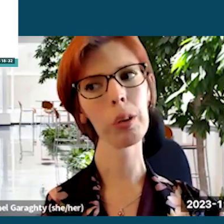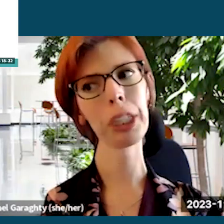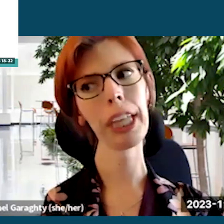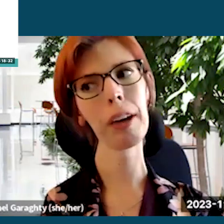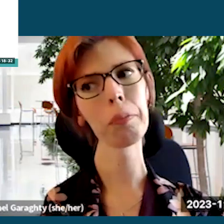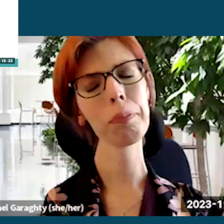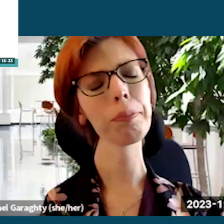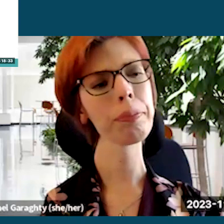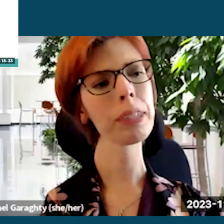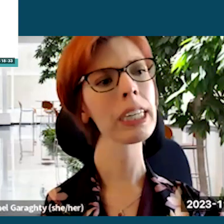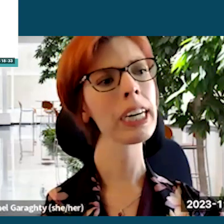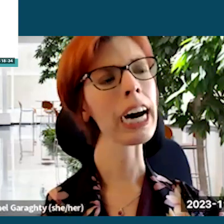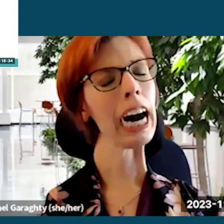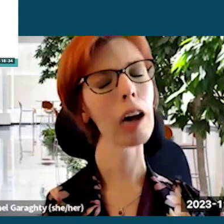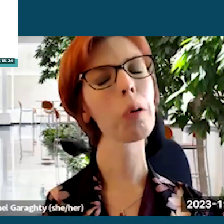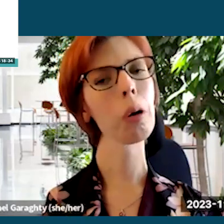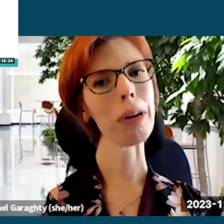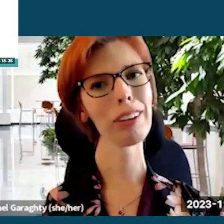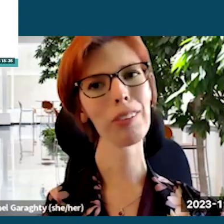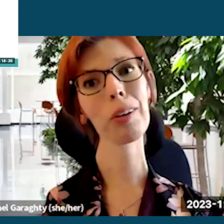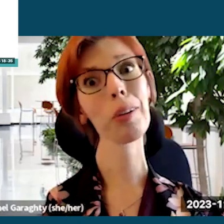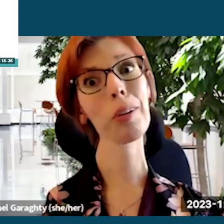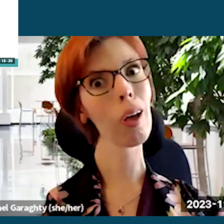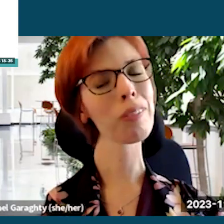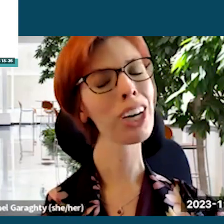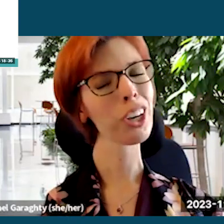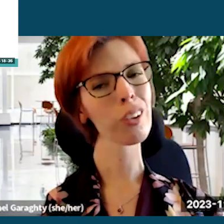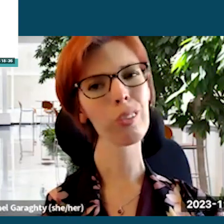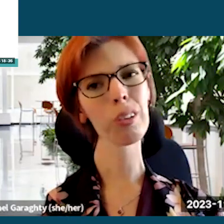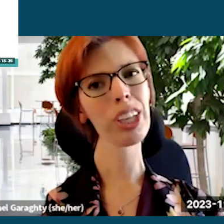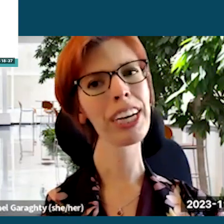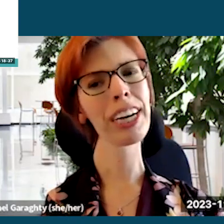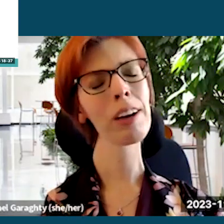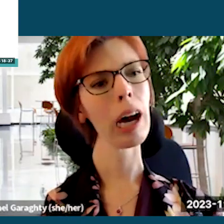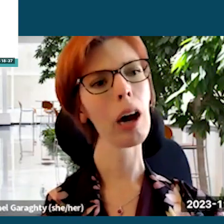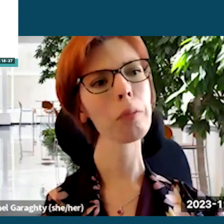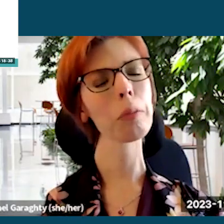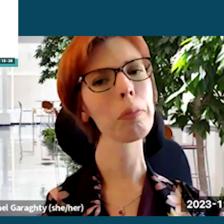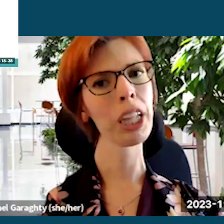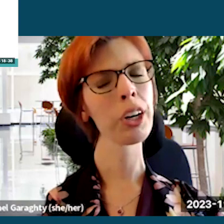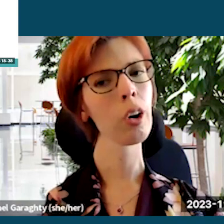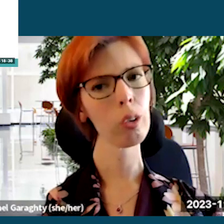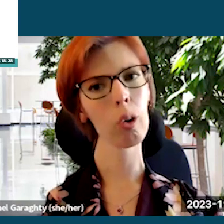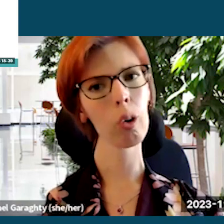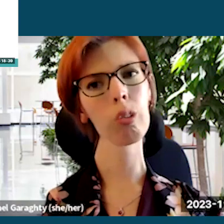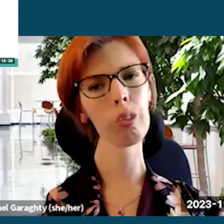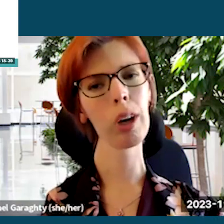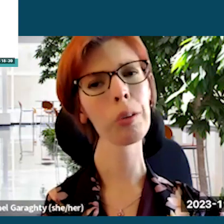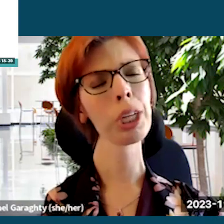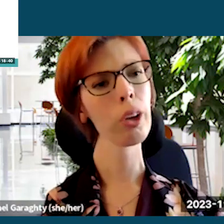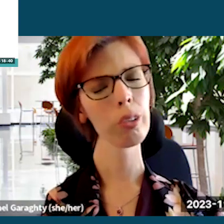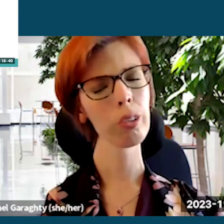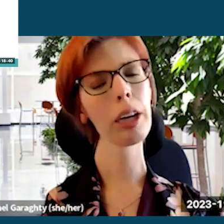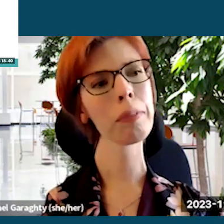medical community. I won't go back throughout all of history. Many cultures